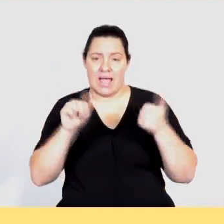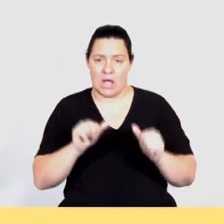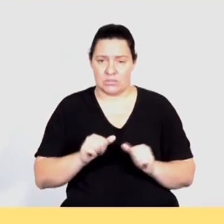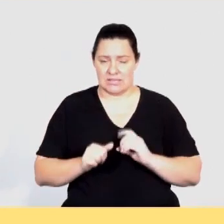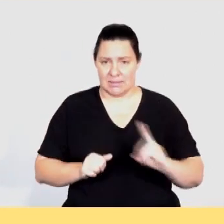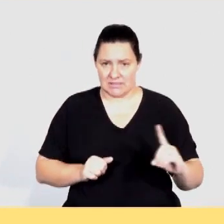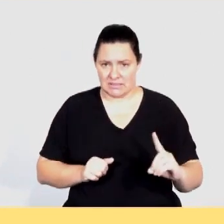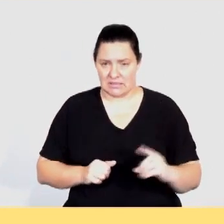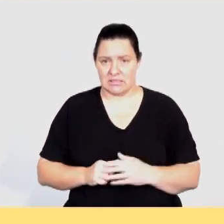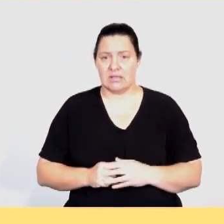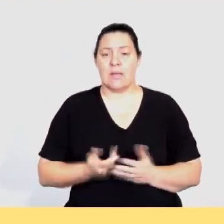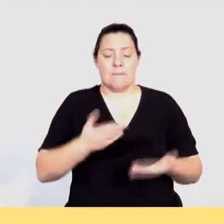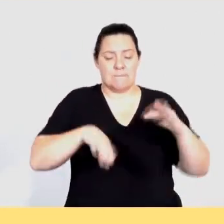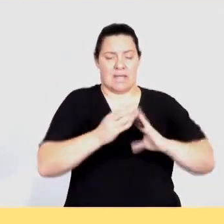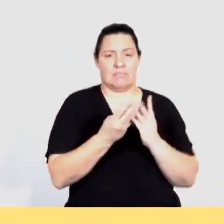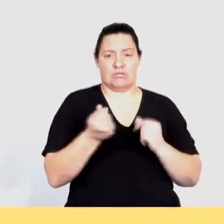So account debit,